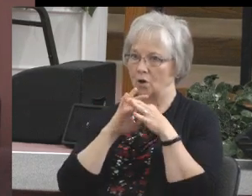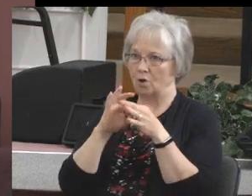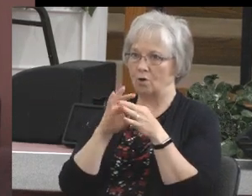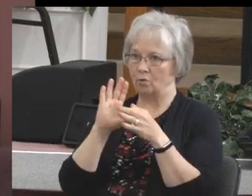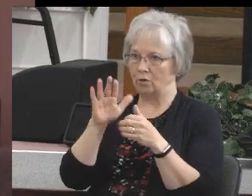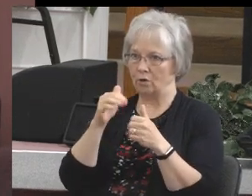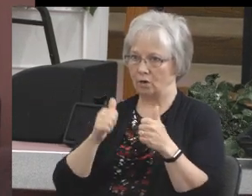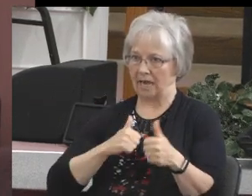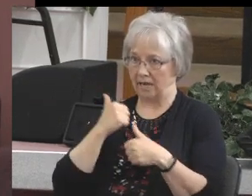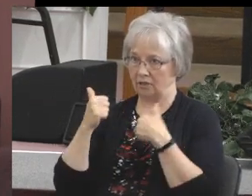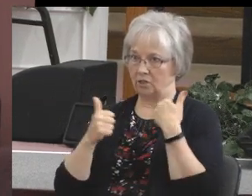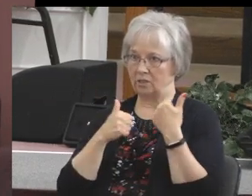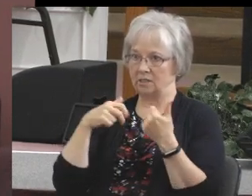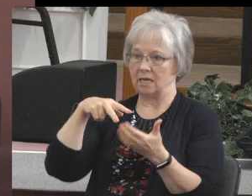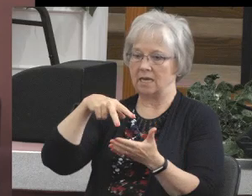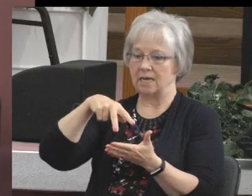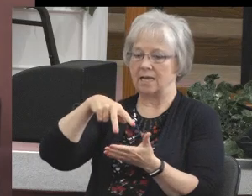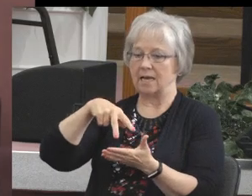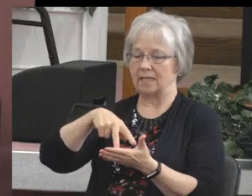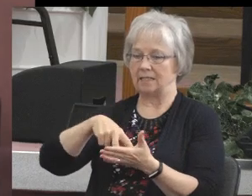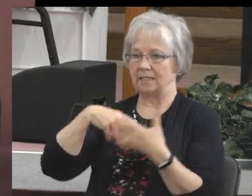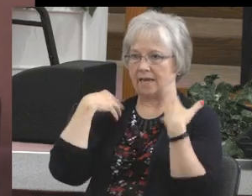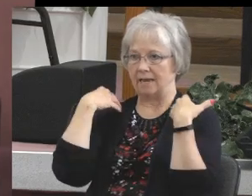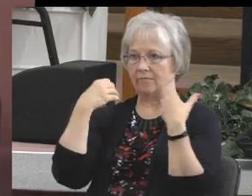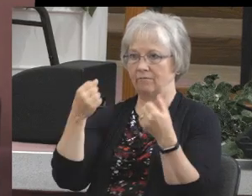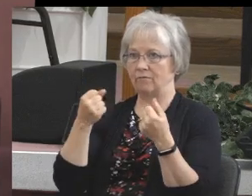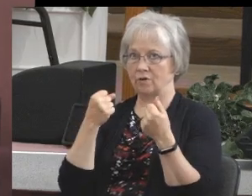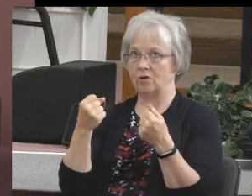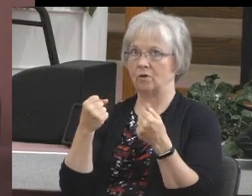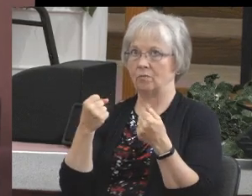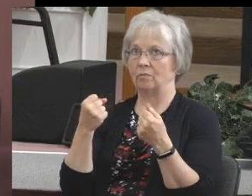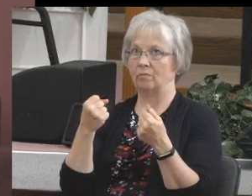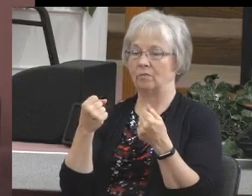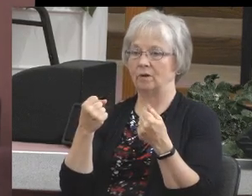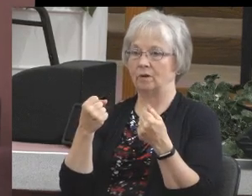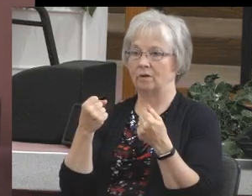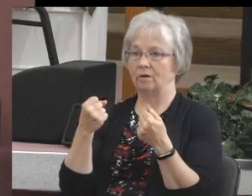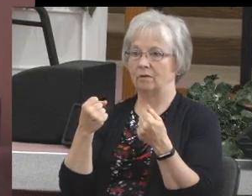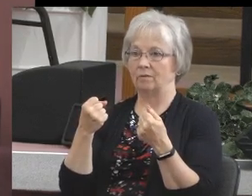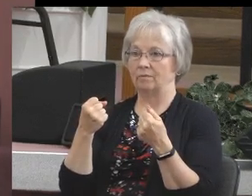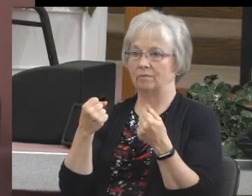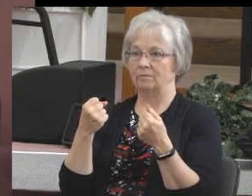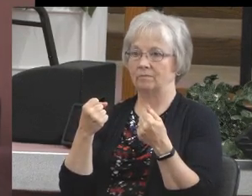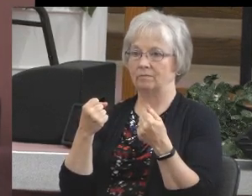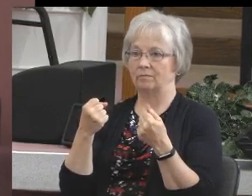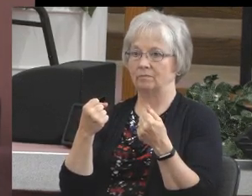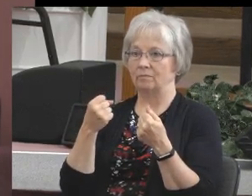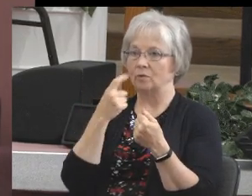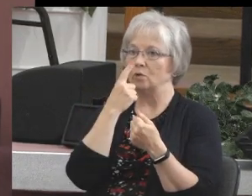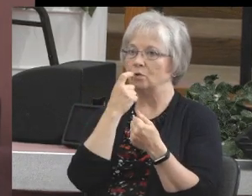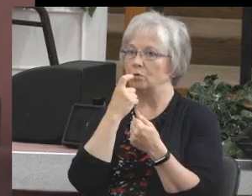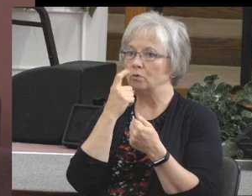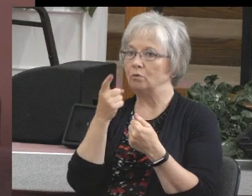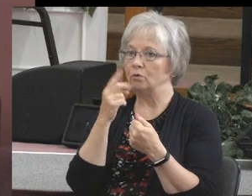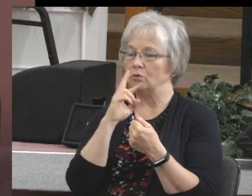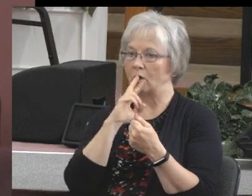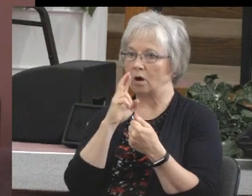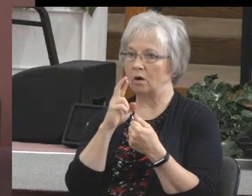stand firm with the symbolic representations of your identity. Or choose a new